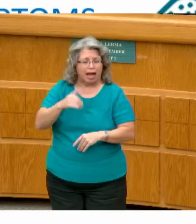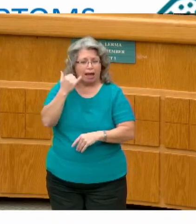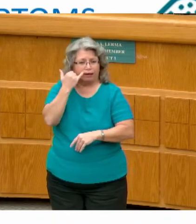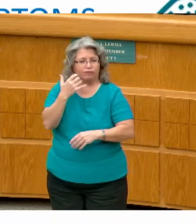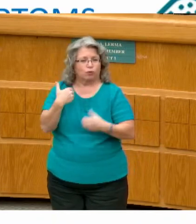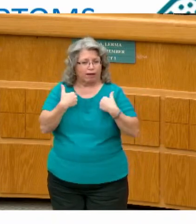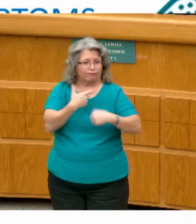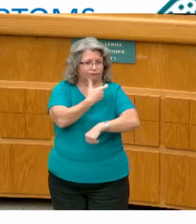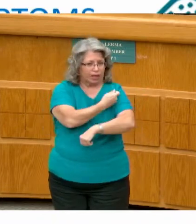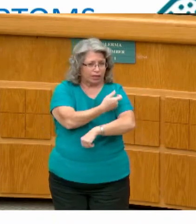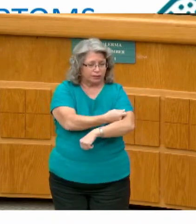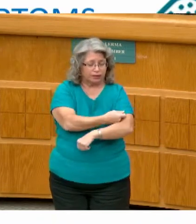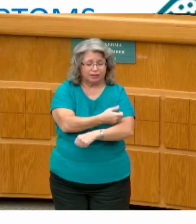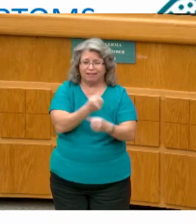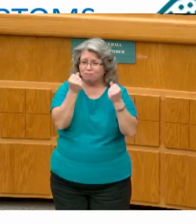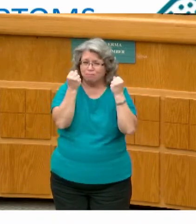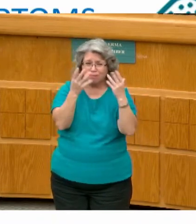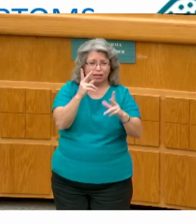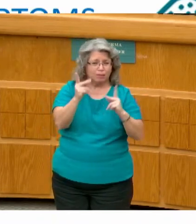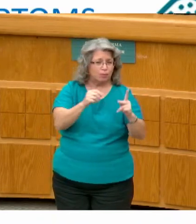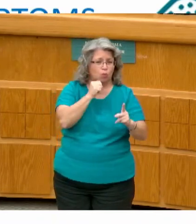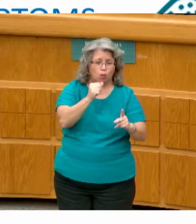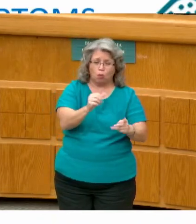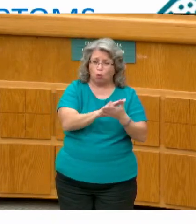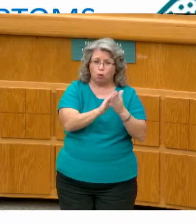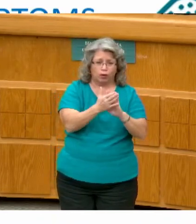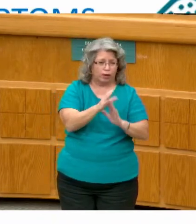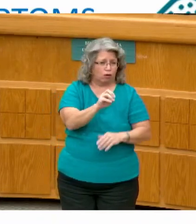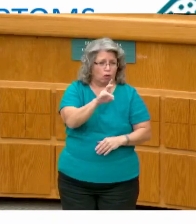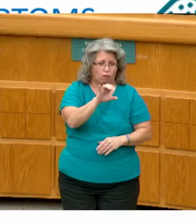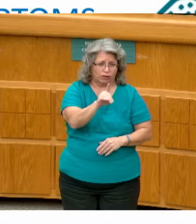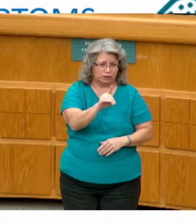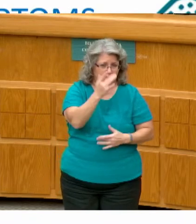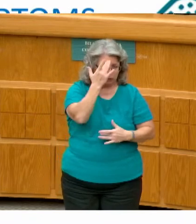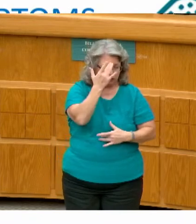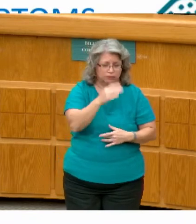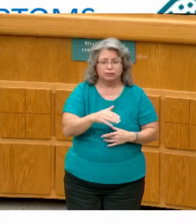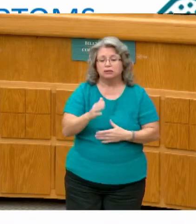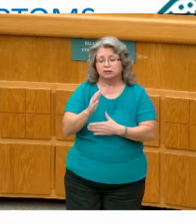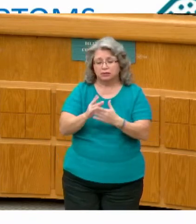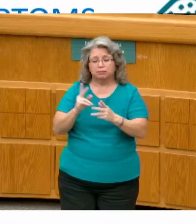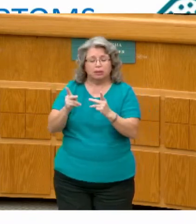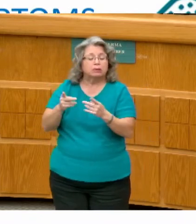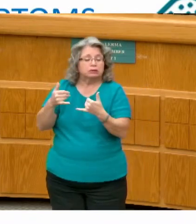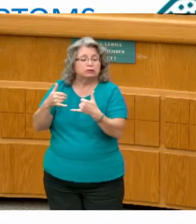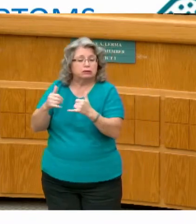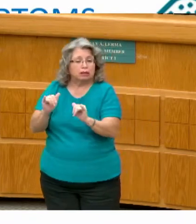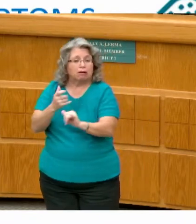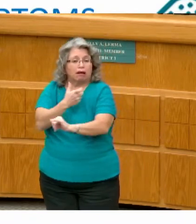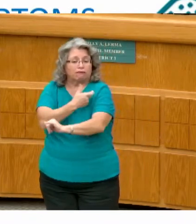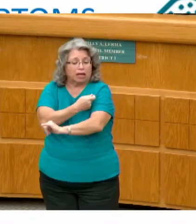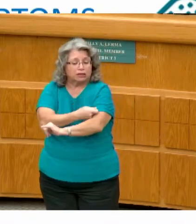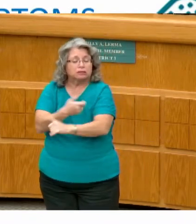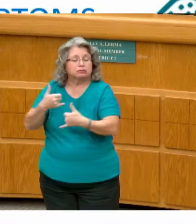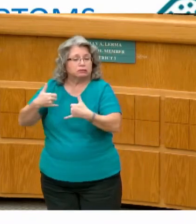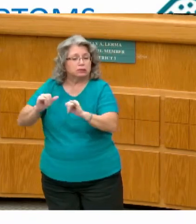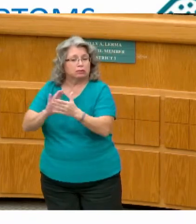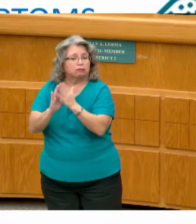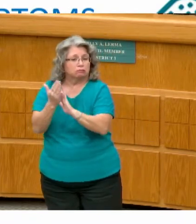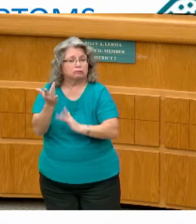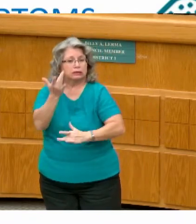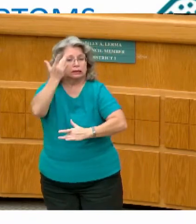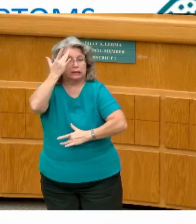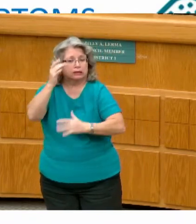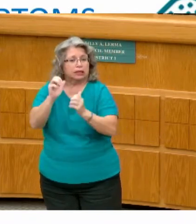get COVID, but some people will. It's possible to get COVID if you're vaccinated. But the thing is that it won't be as bad as it would